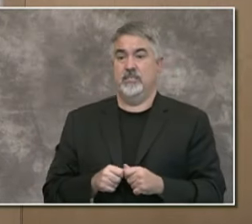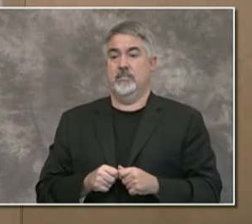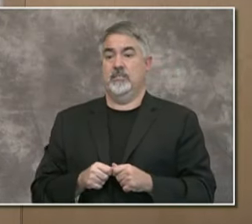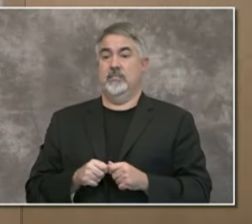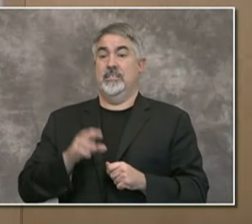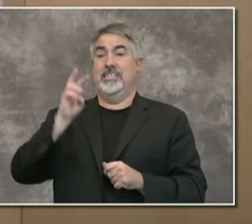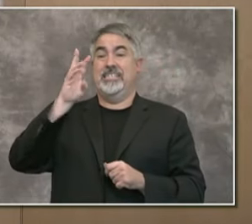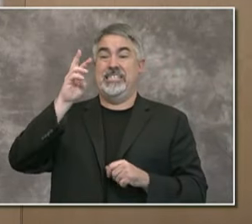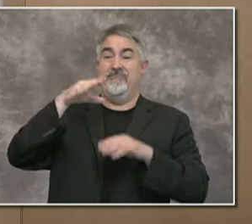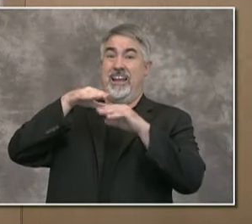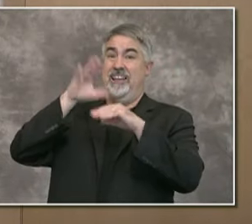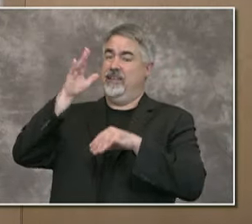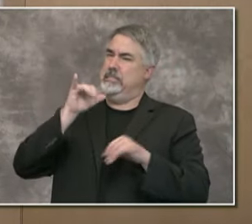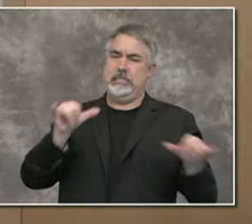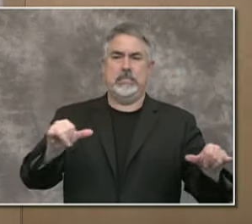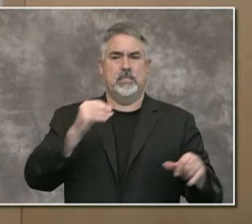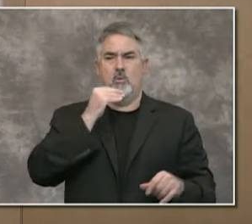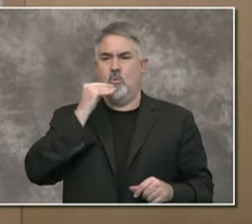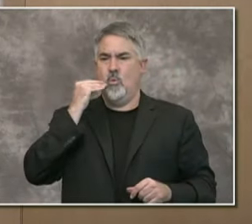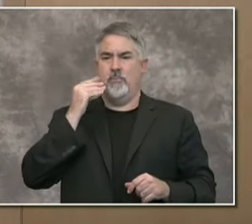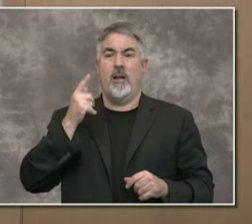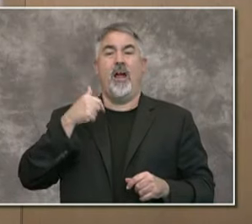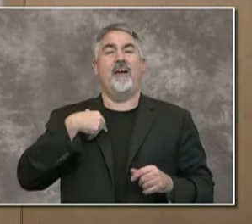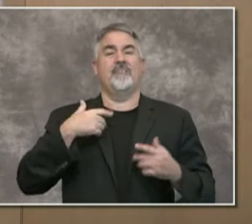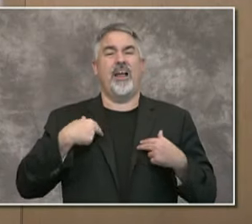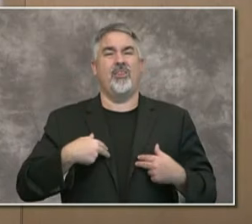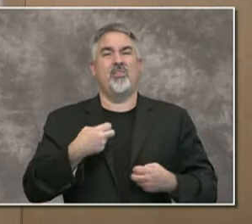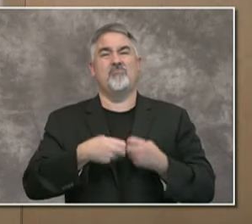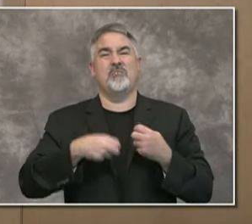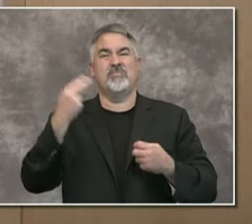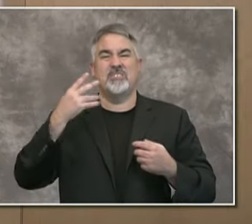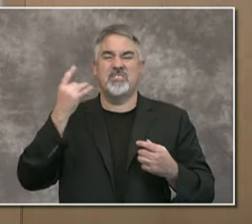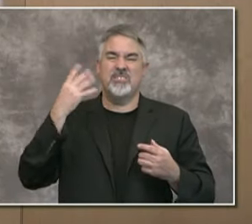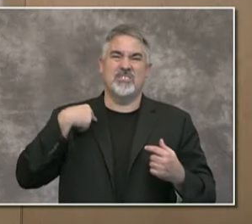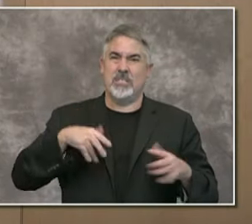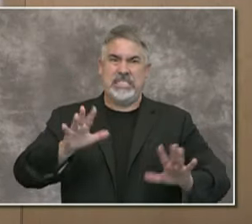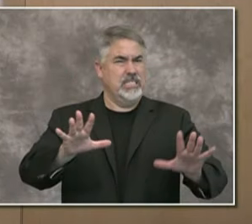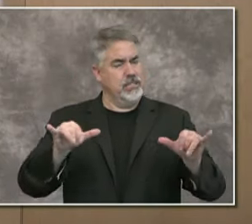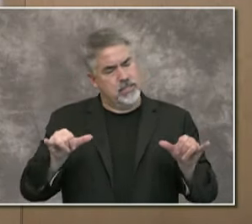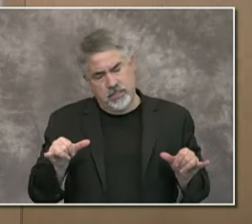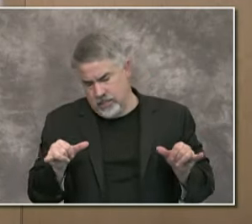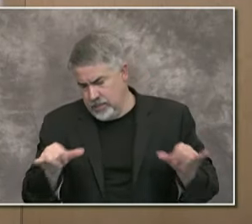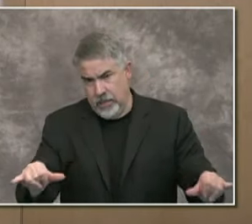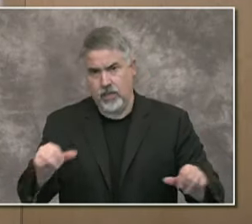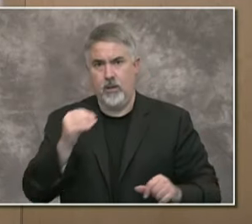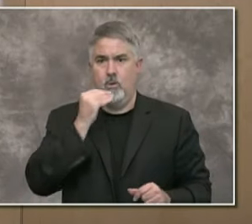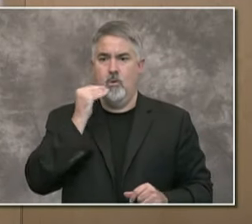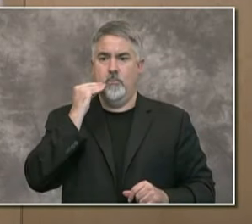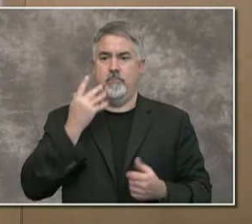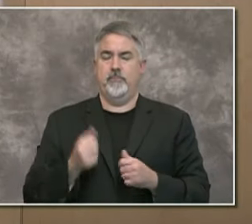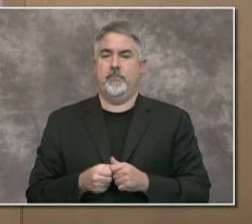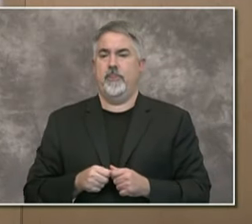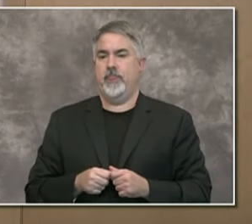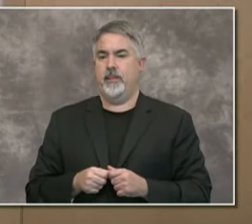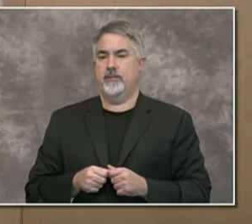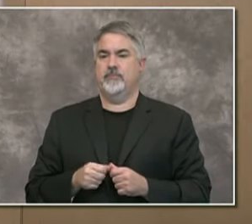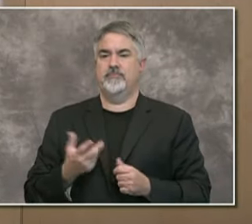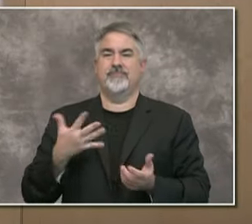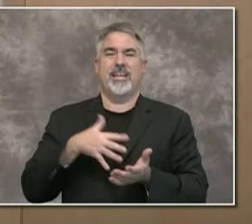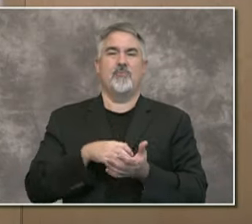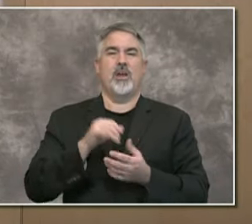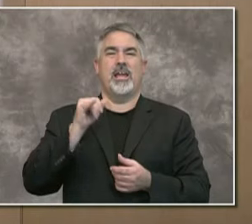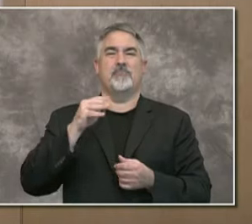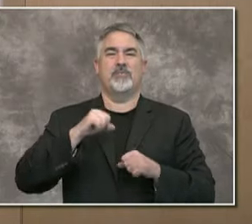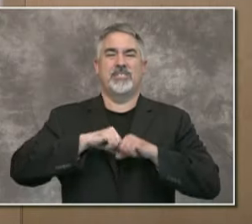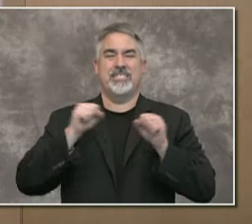home, individuals with underlying medical conditions, as well as individuals with compromised immune systems to stay at